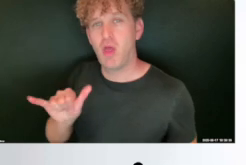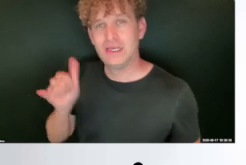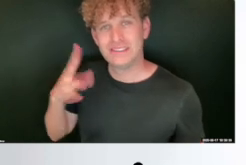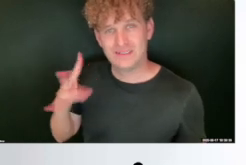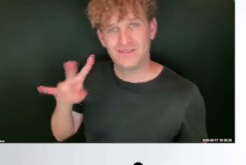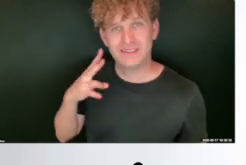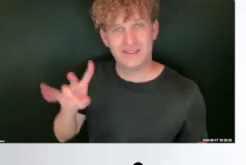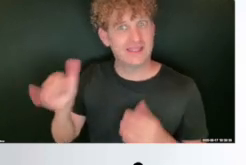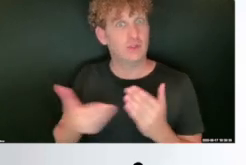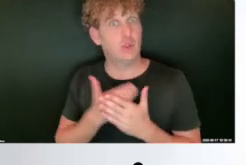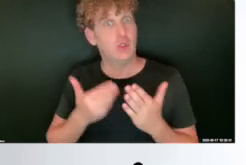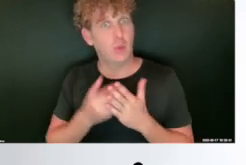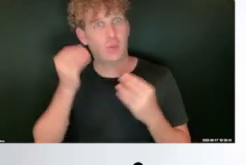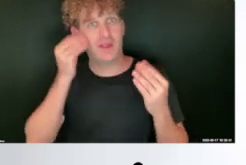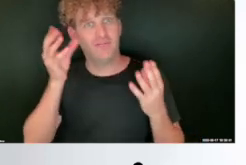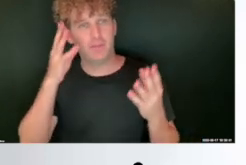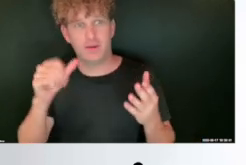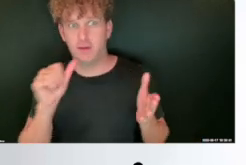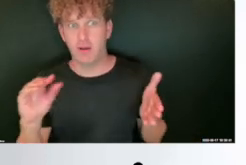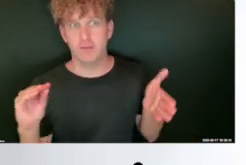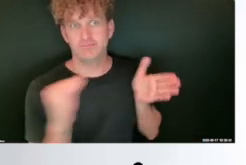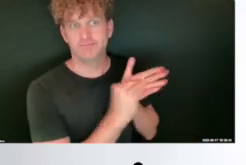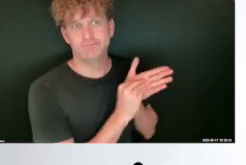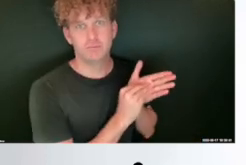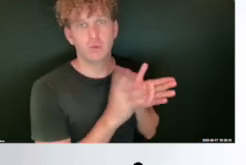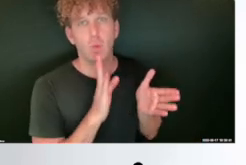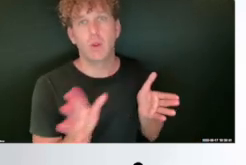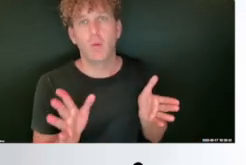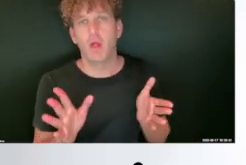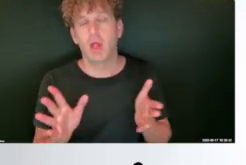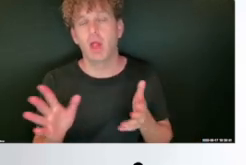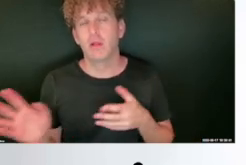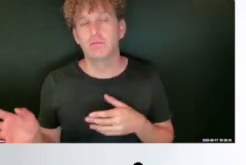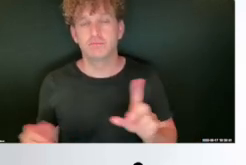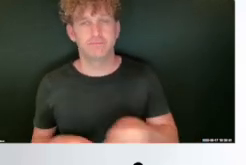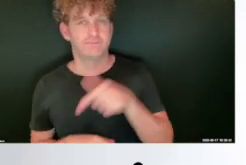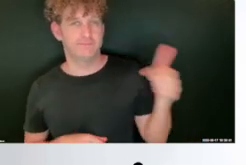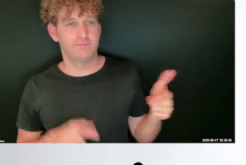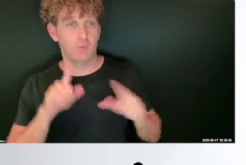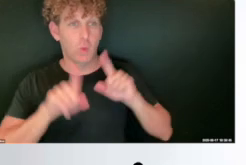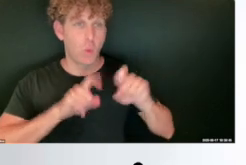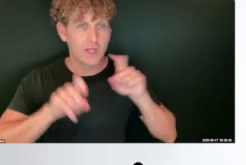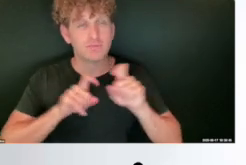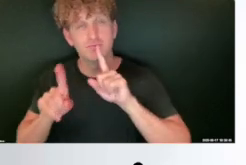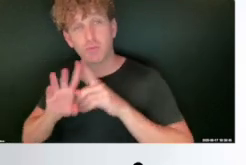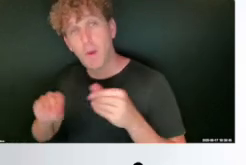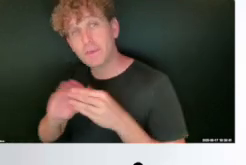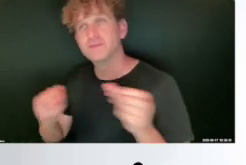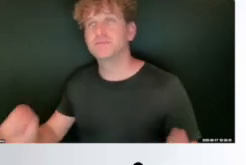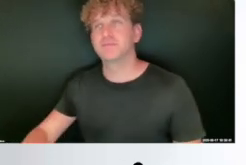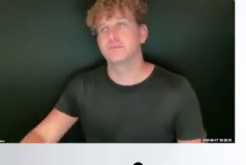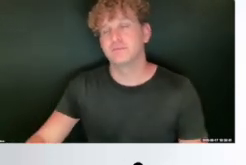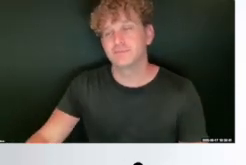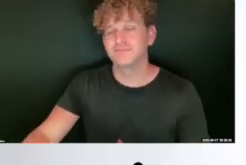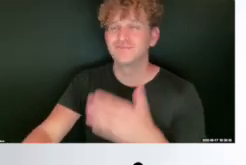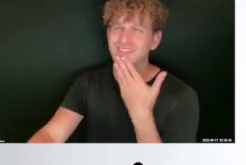Yes, so again, we're opening up to questions. If you're using Zoom desktop, please click raise hand under the participation tab. On